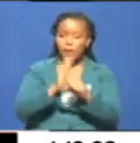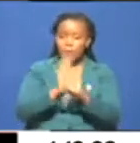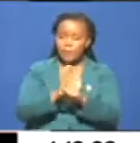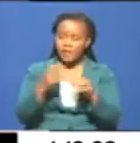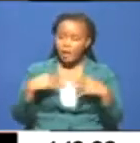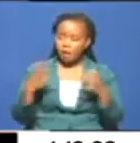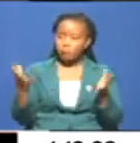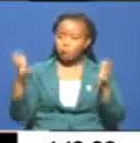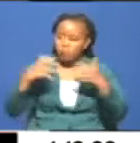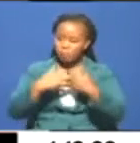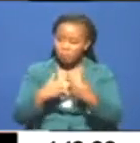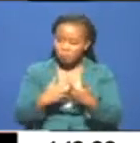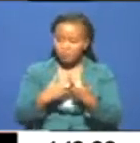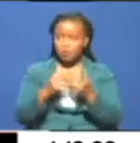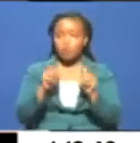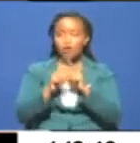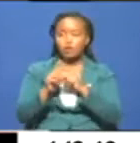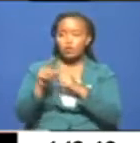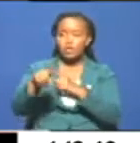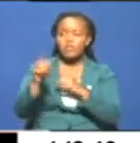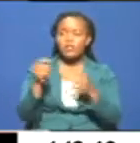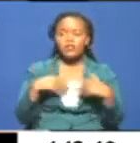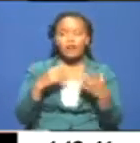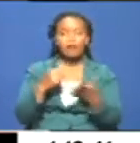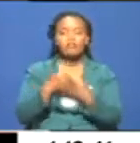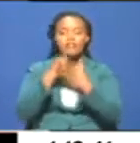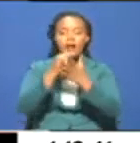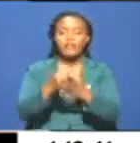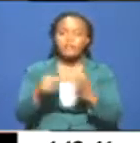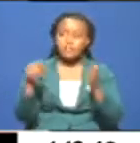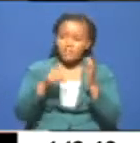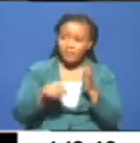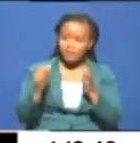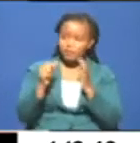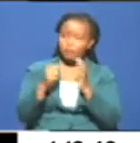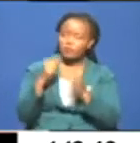And this has assisted us to be able to be current as far as